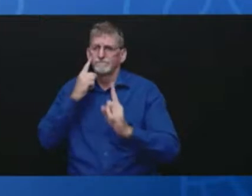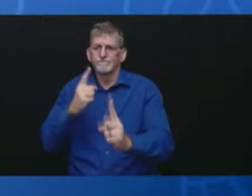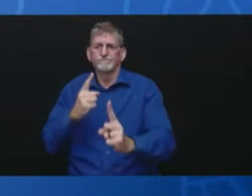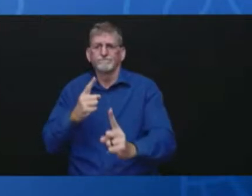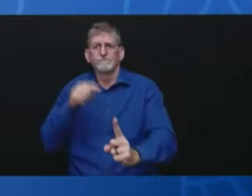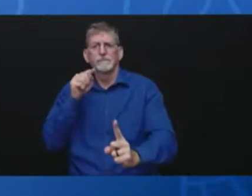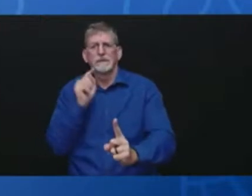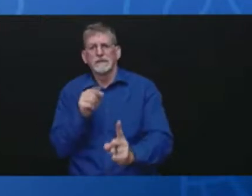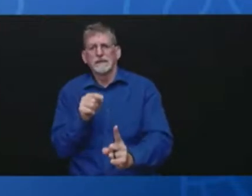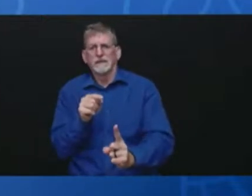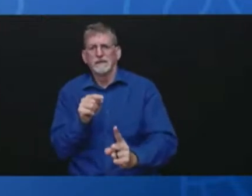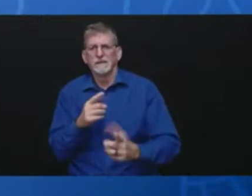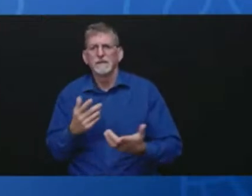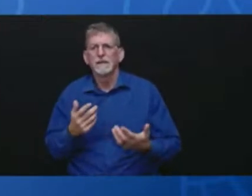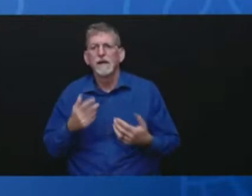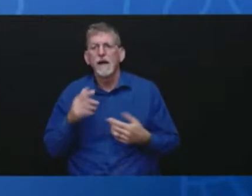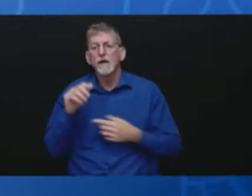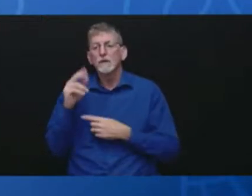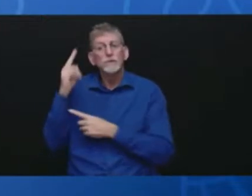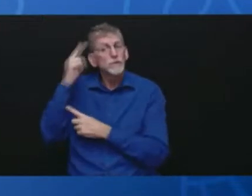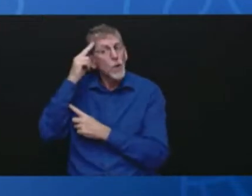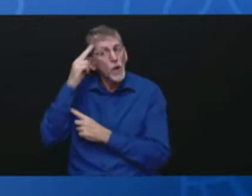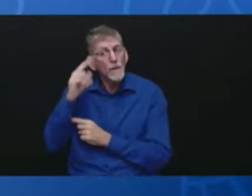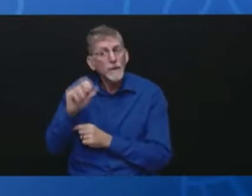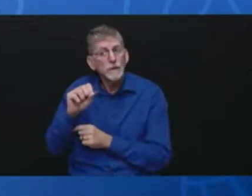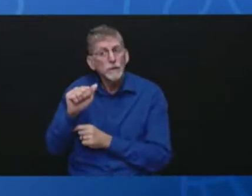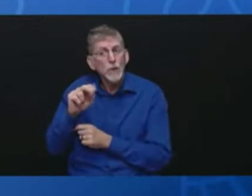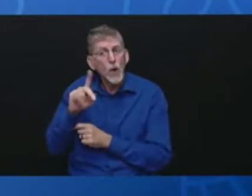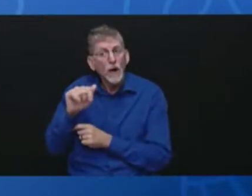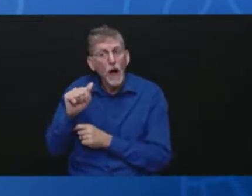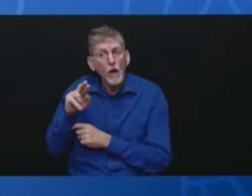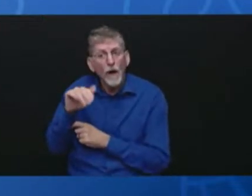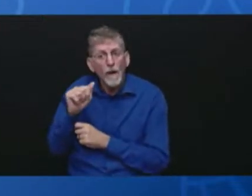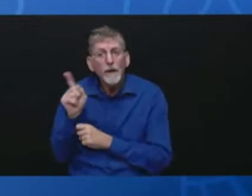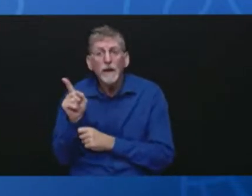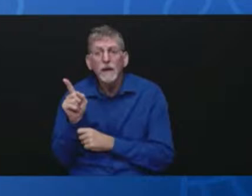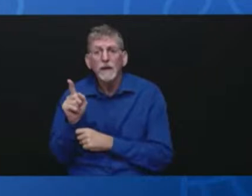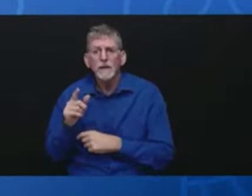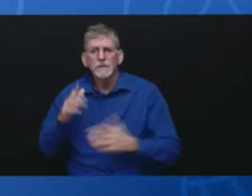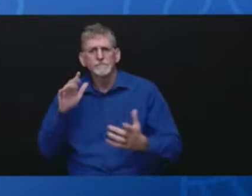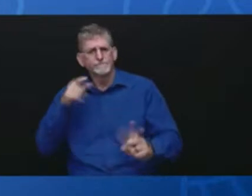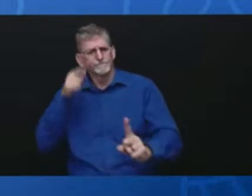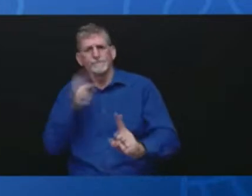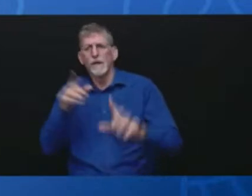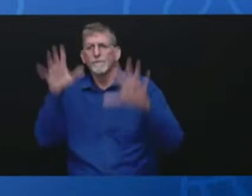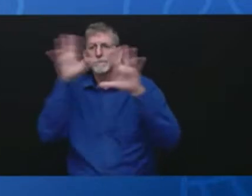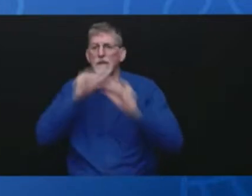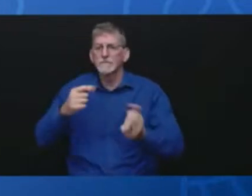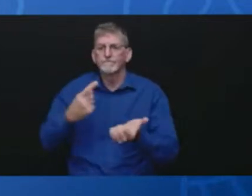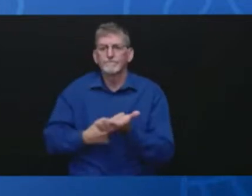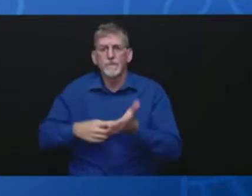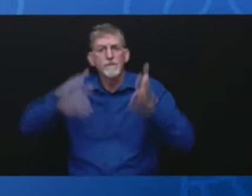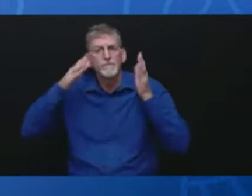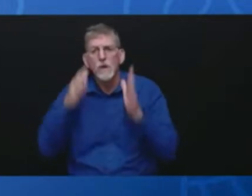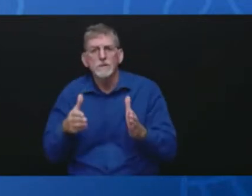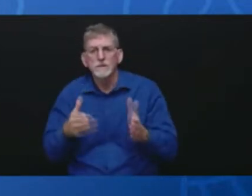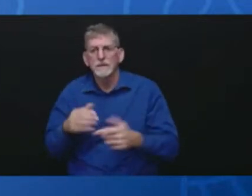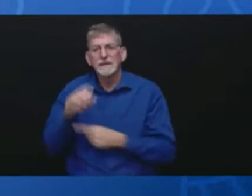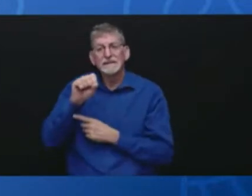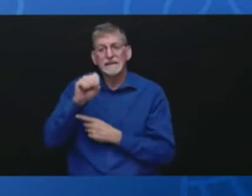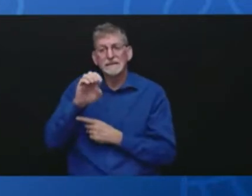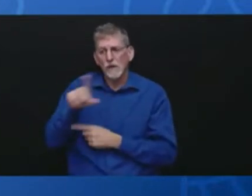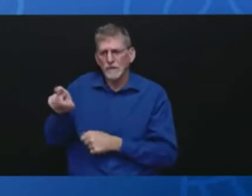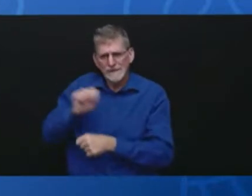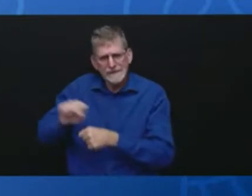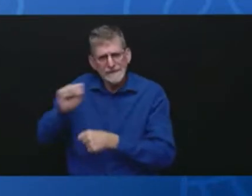is the singular thing that the president has been focused on. It is what the secretary has been working on pretty much from